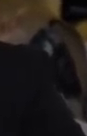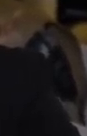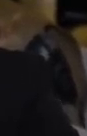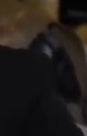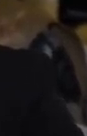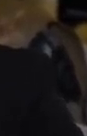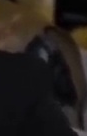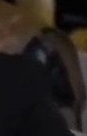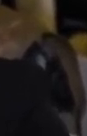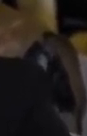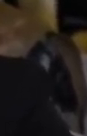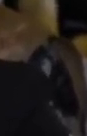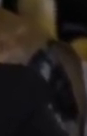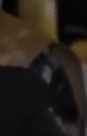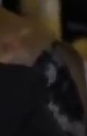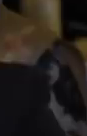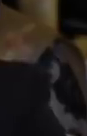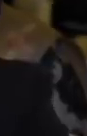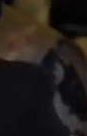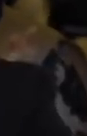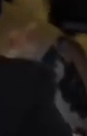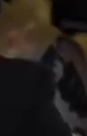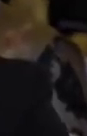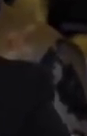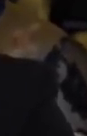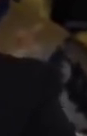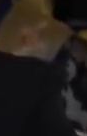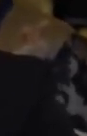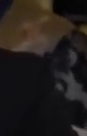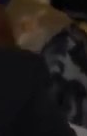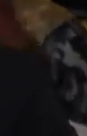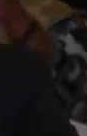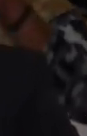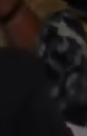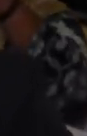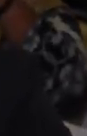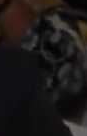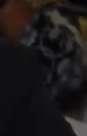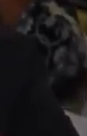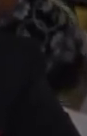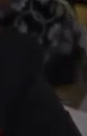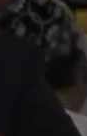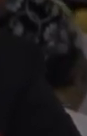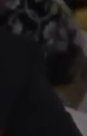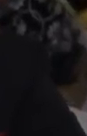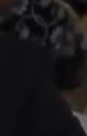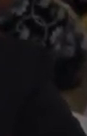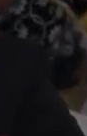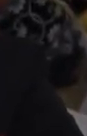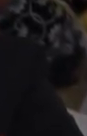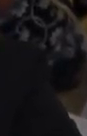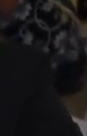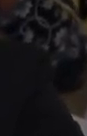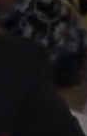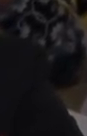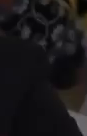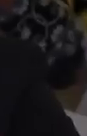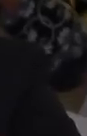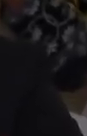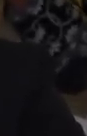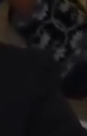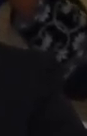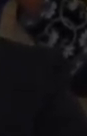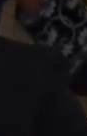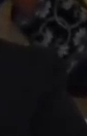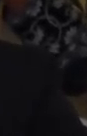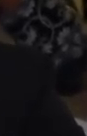objected to the free and fairness of the election should be concluded before the election could be considered free